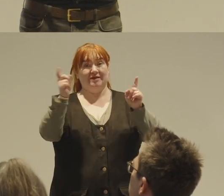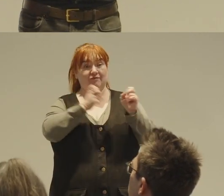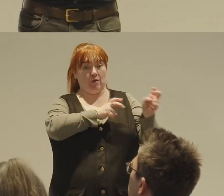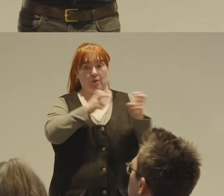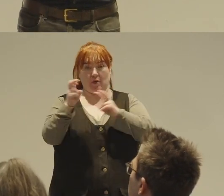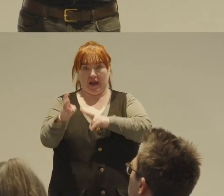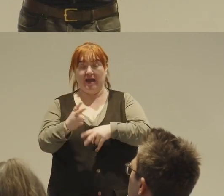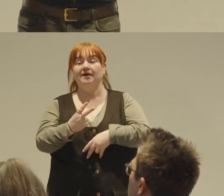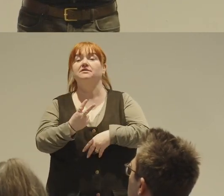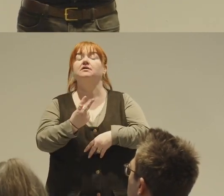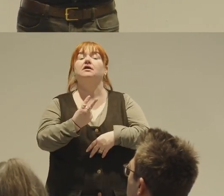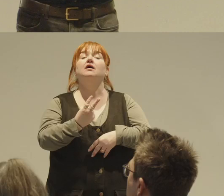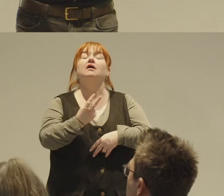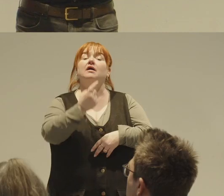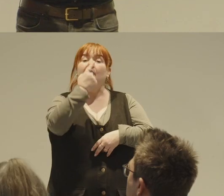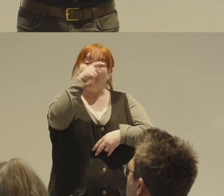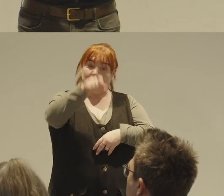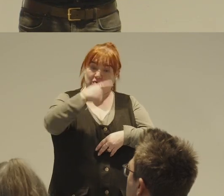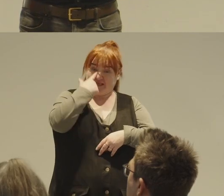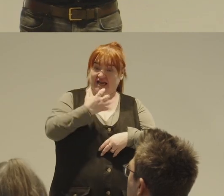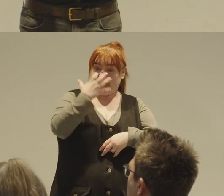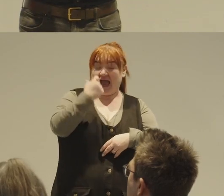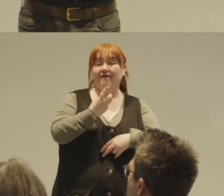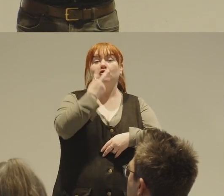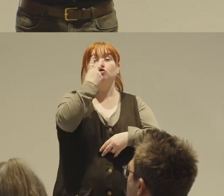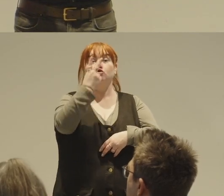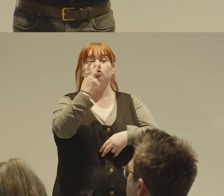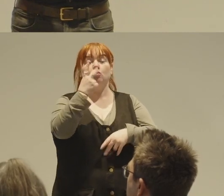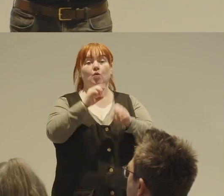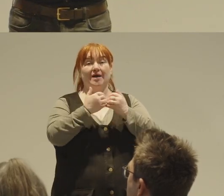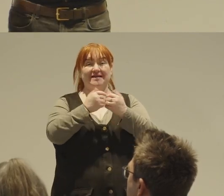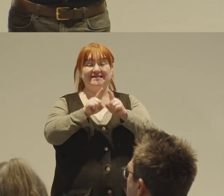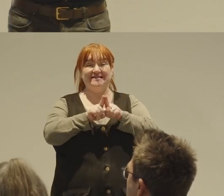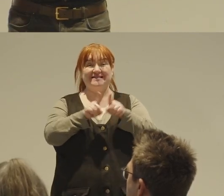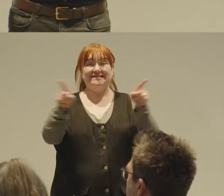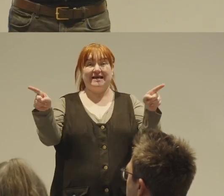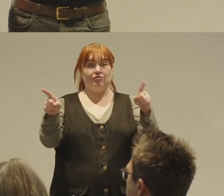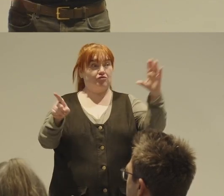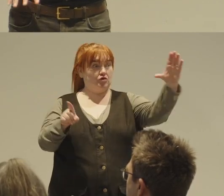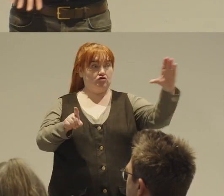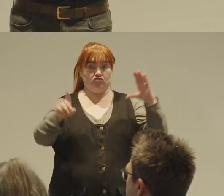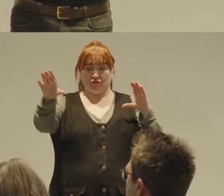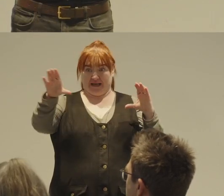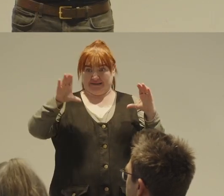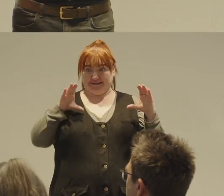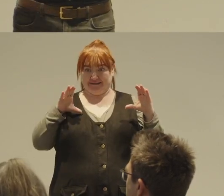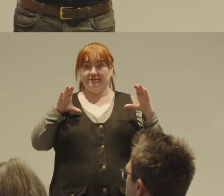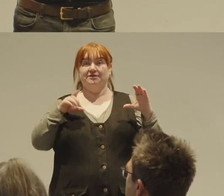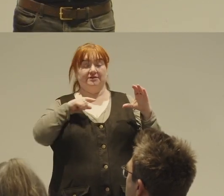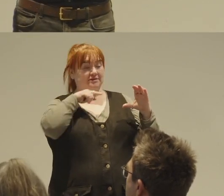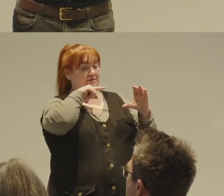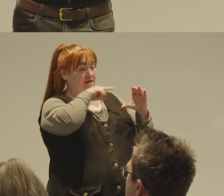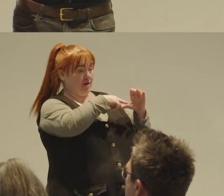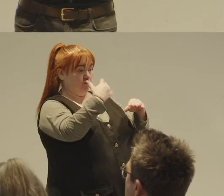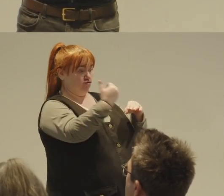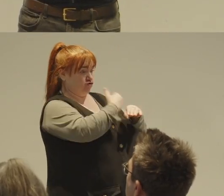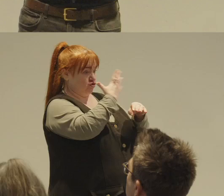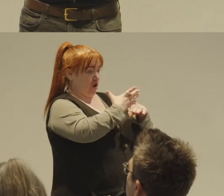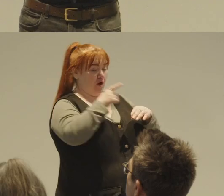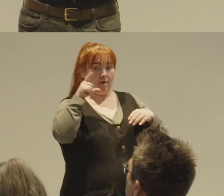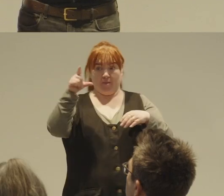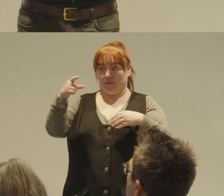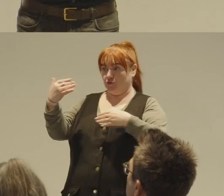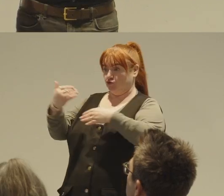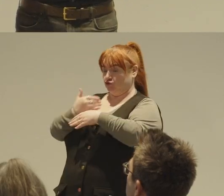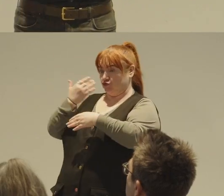naming names, I know somebody who does exactly what I just said. They have a grant with us, and Access Areas is the third-party support. We help them to manage it, do everything I